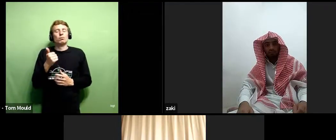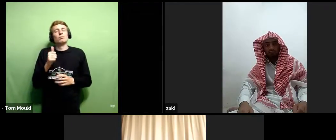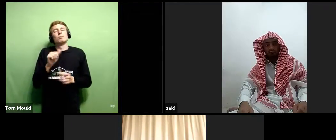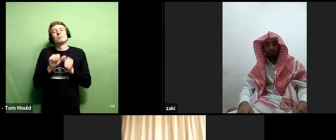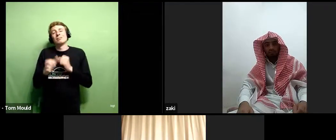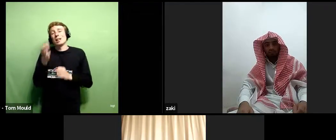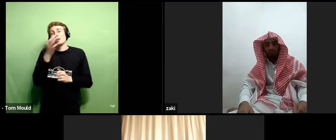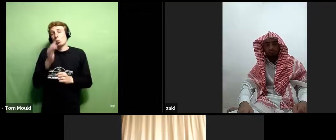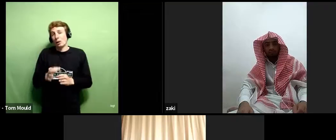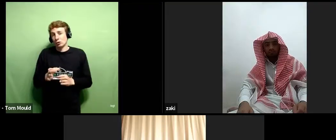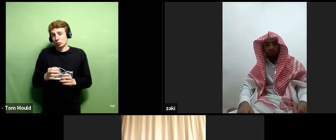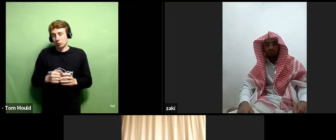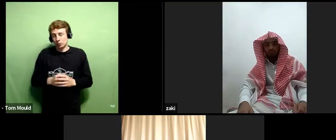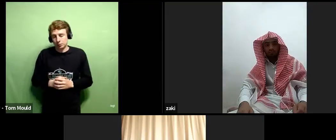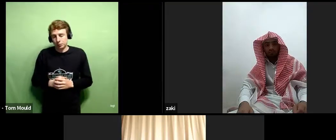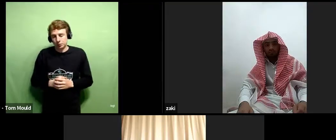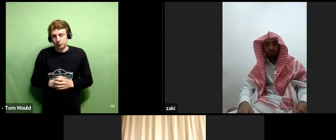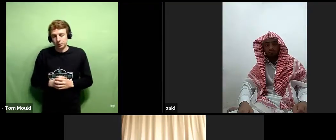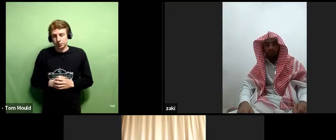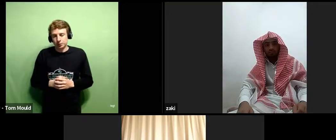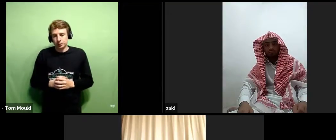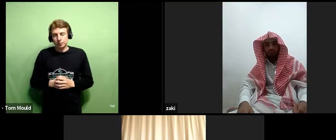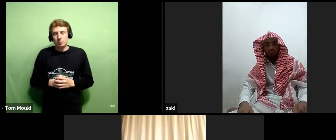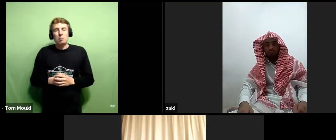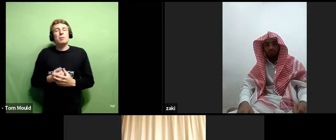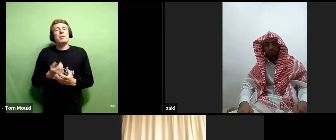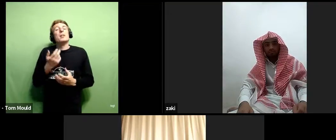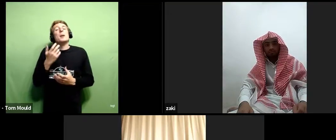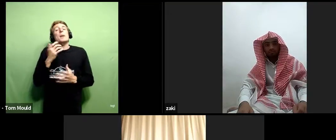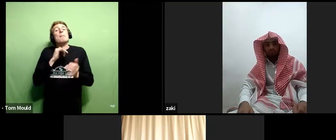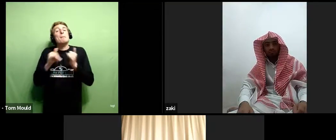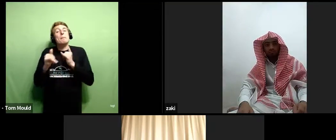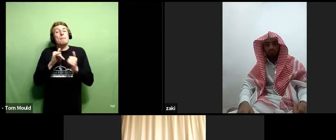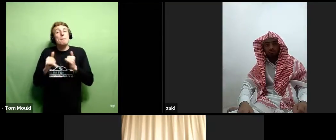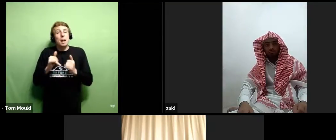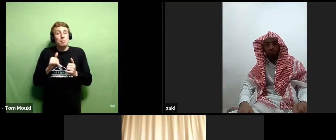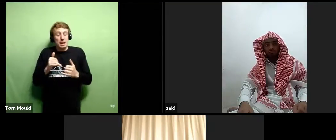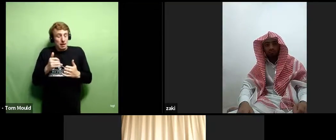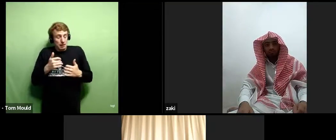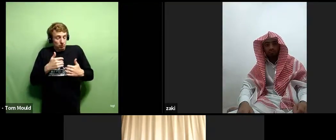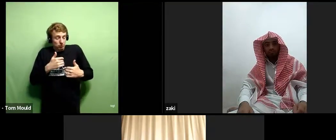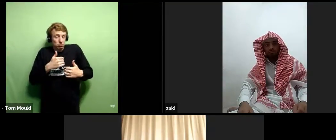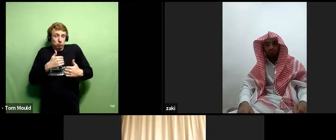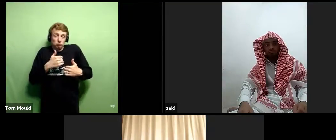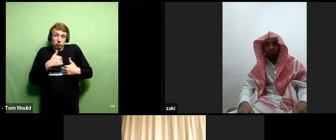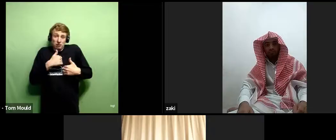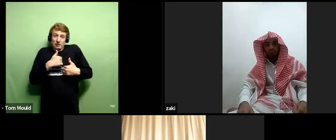you remember, do you spit it out or do you finish what you're chewing?